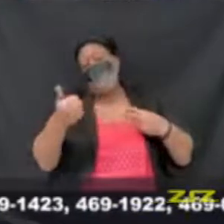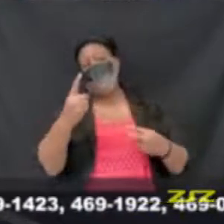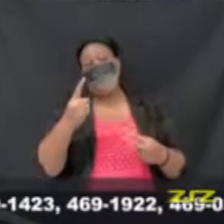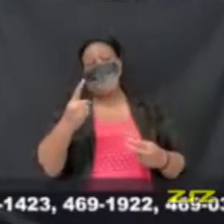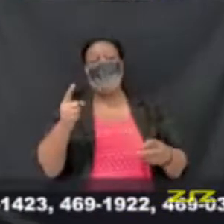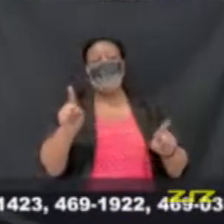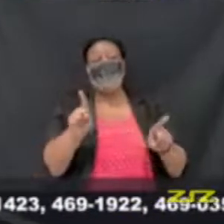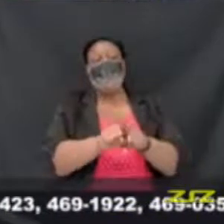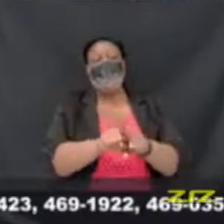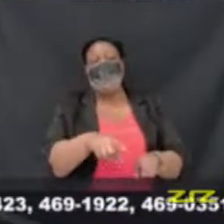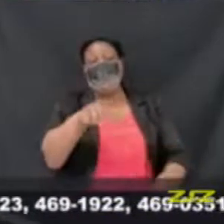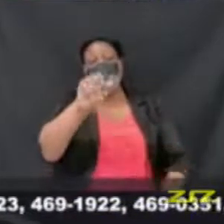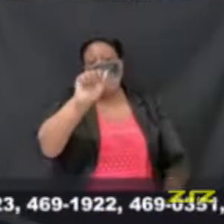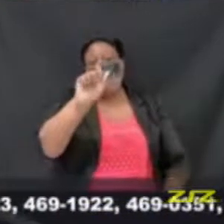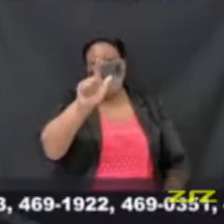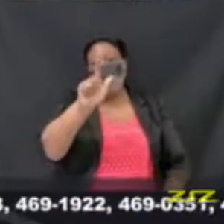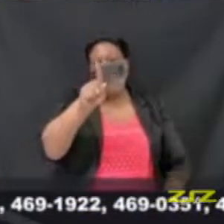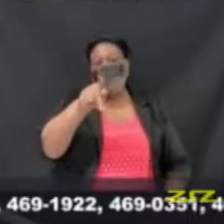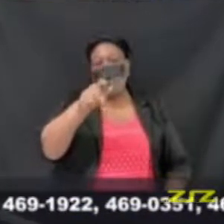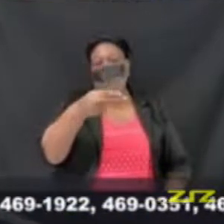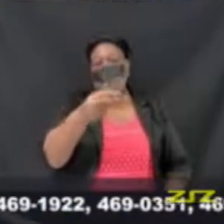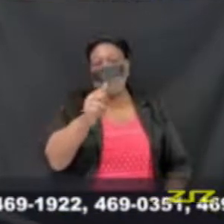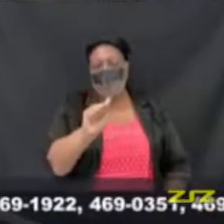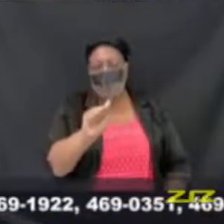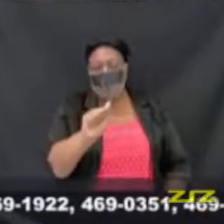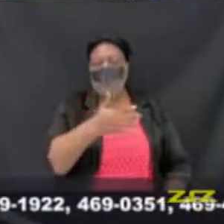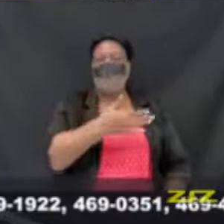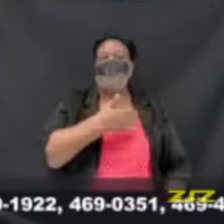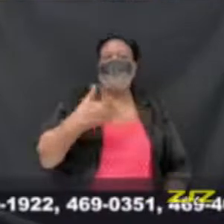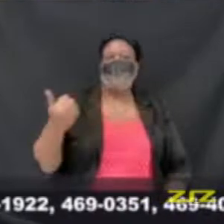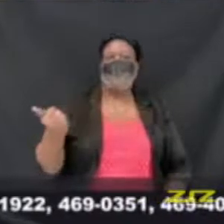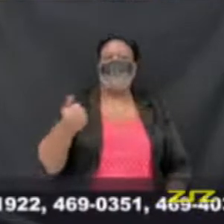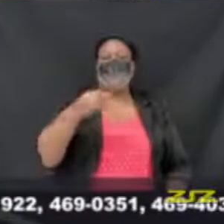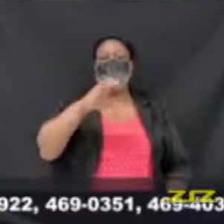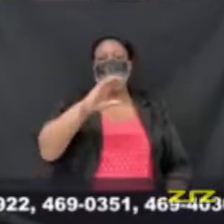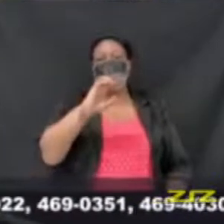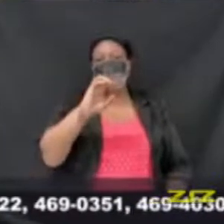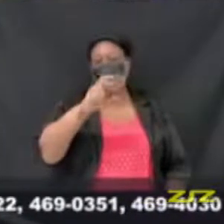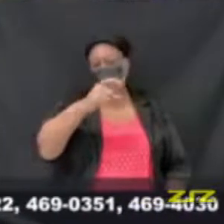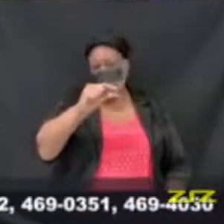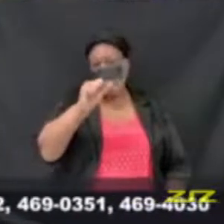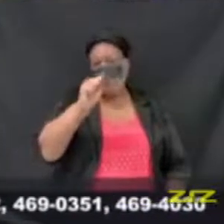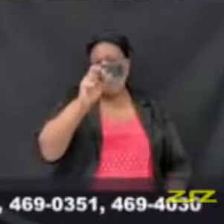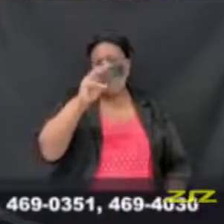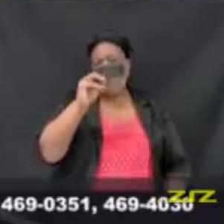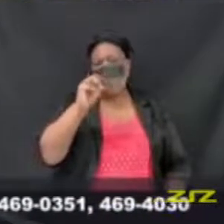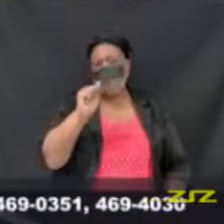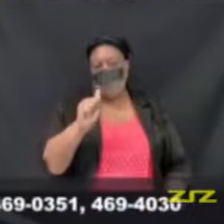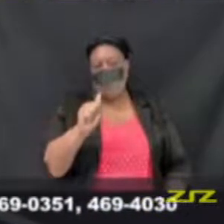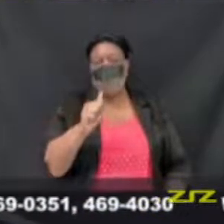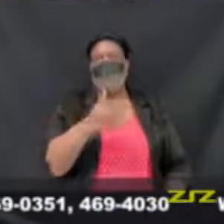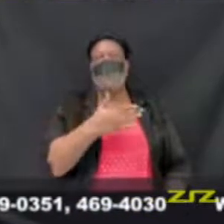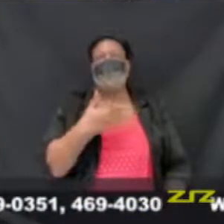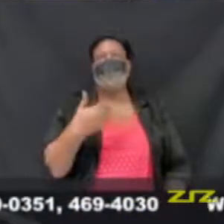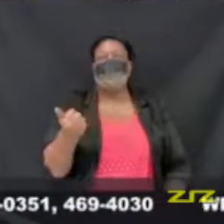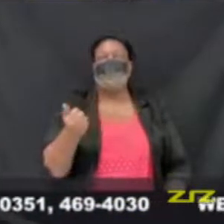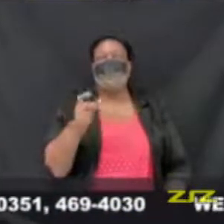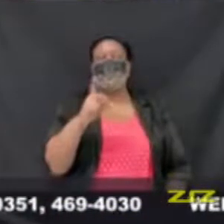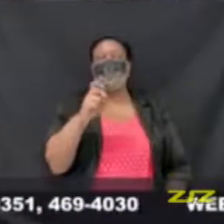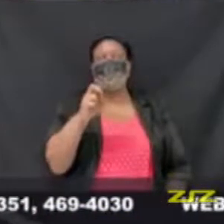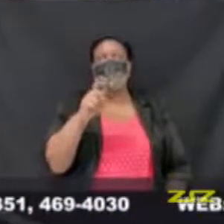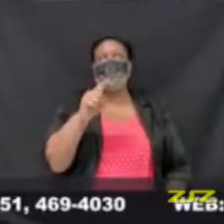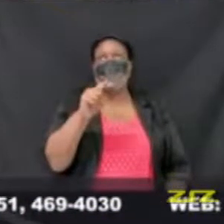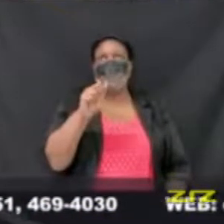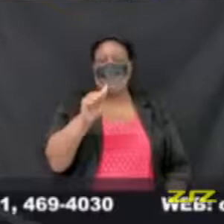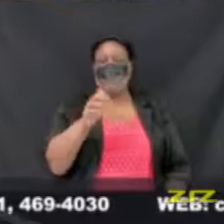are in the Federation other than the Lambda variant. Could you give us an update on that? And the last question for Von Radio,